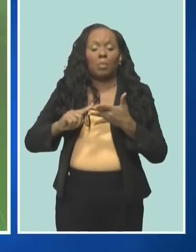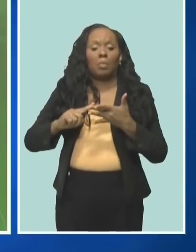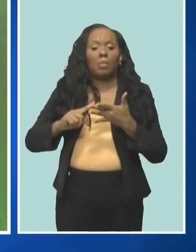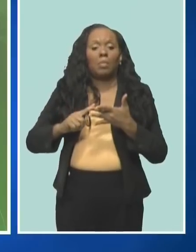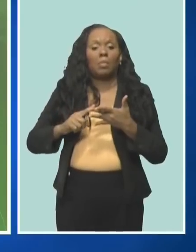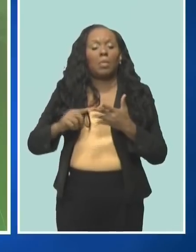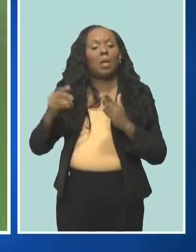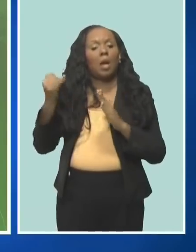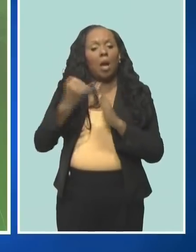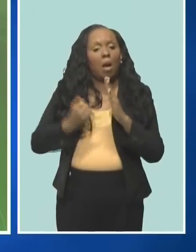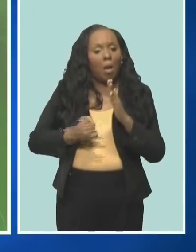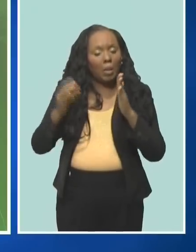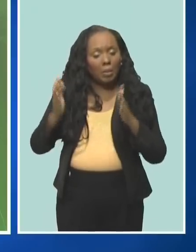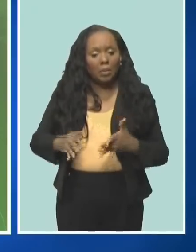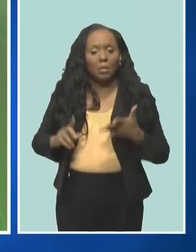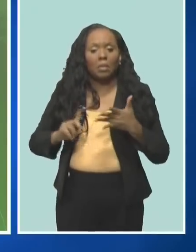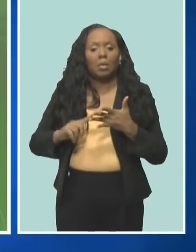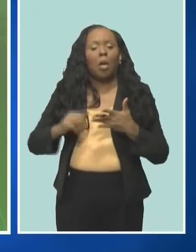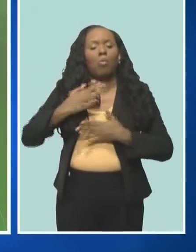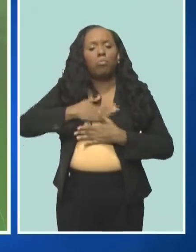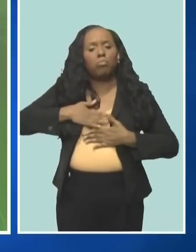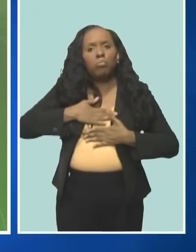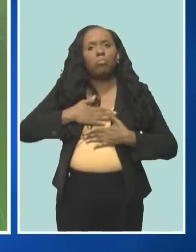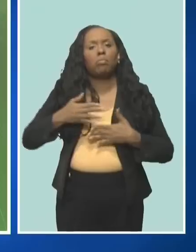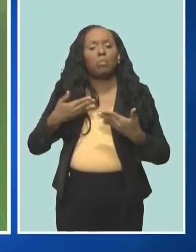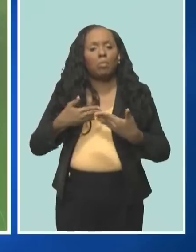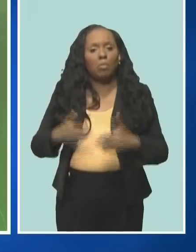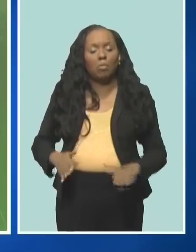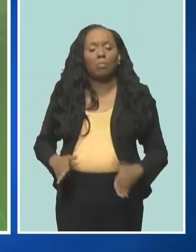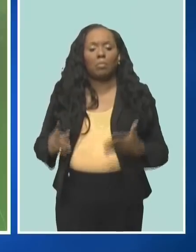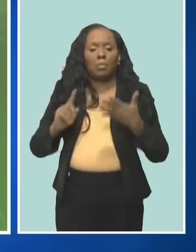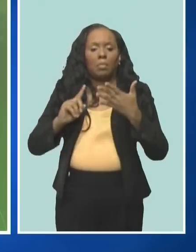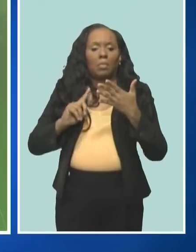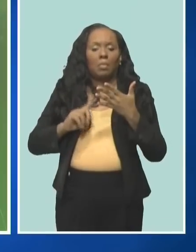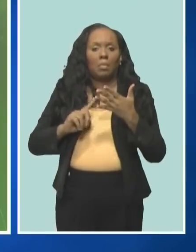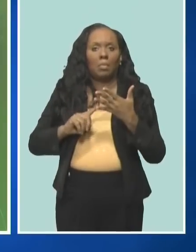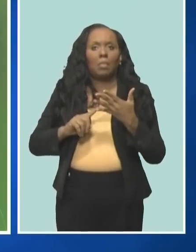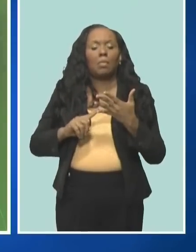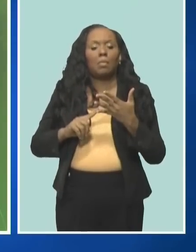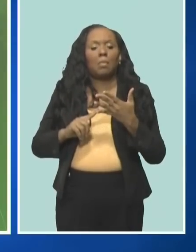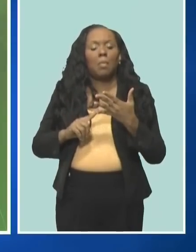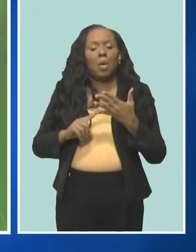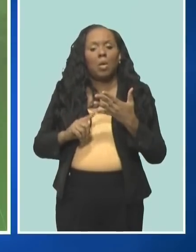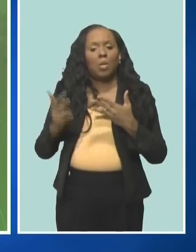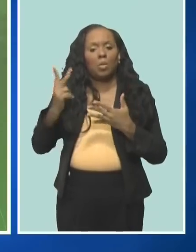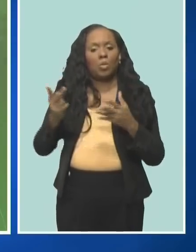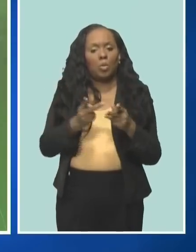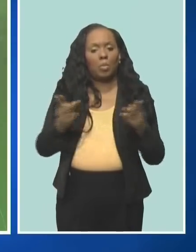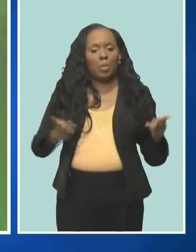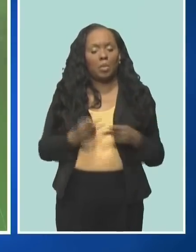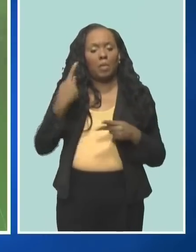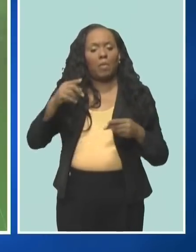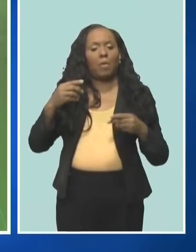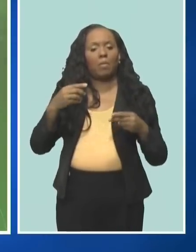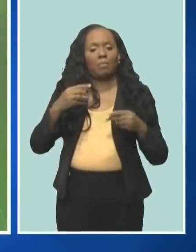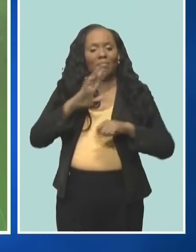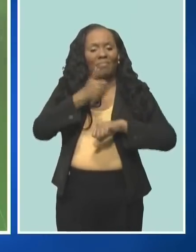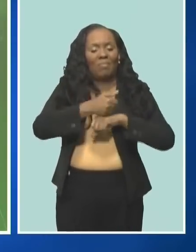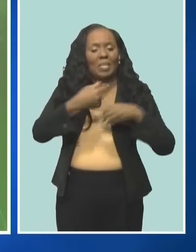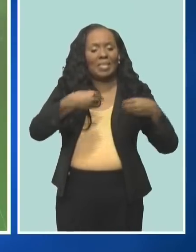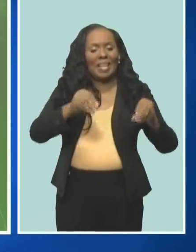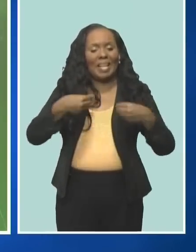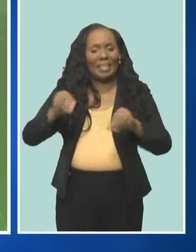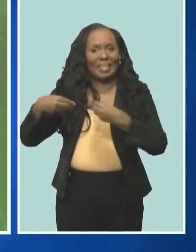artists, a large recreation room, and 2 kiosks for vending. Permanent Secretary in the ministry,